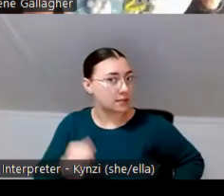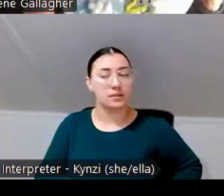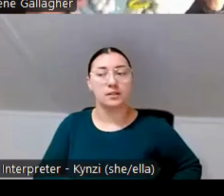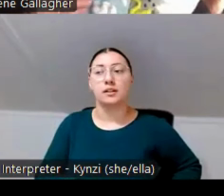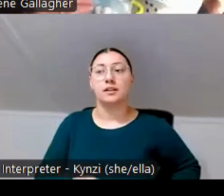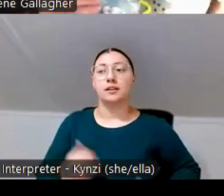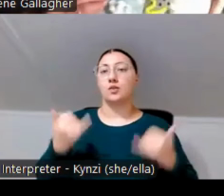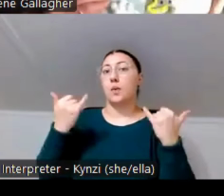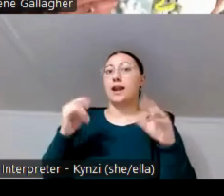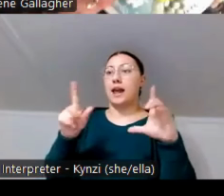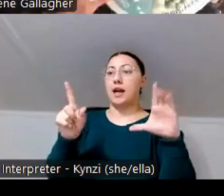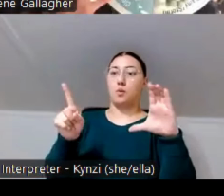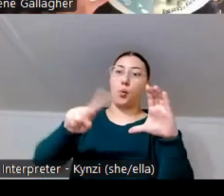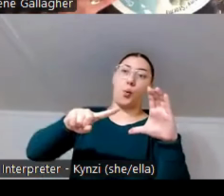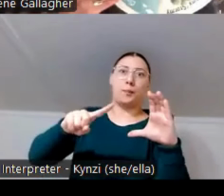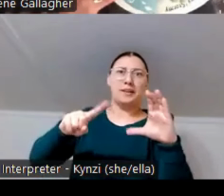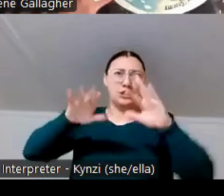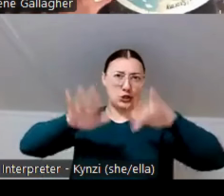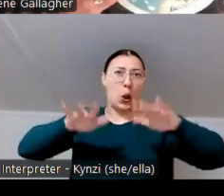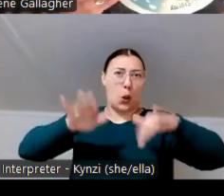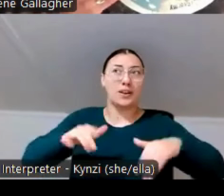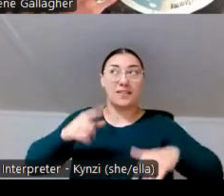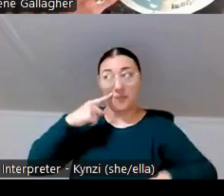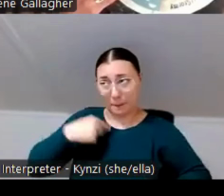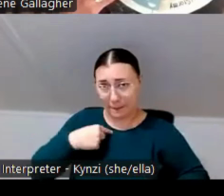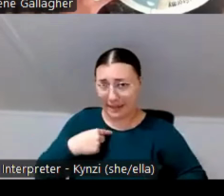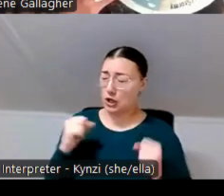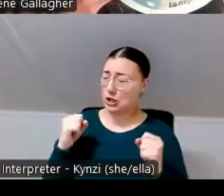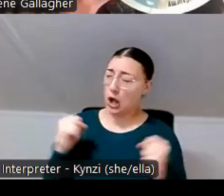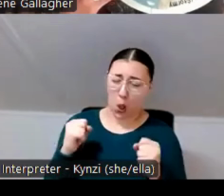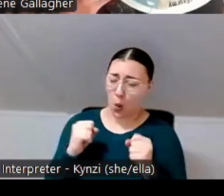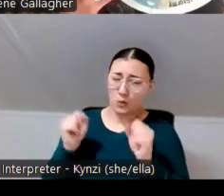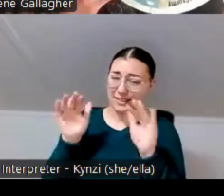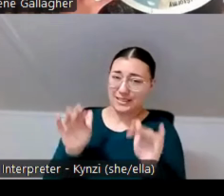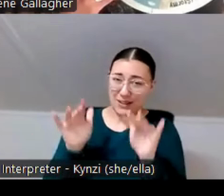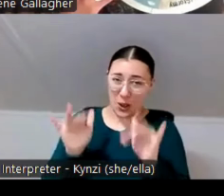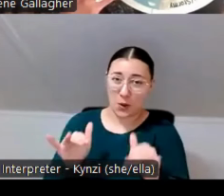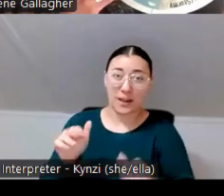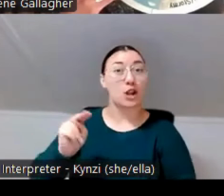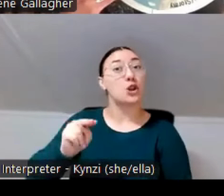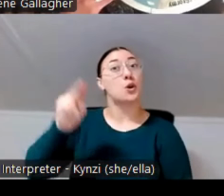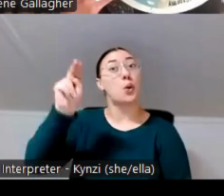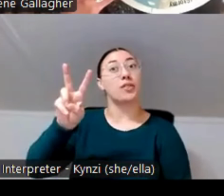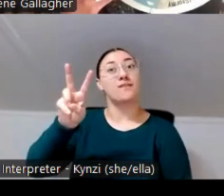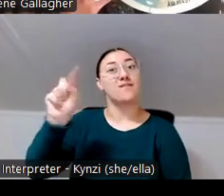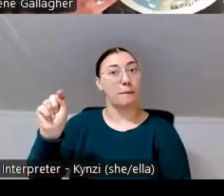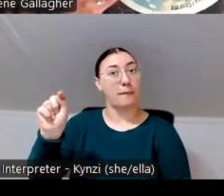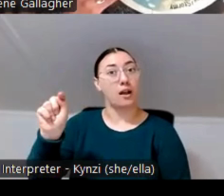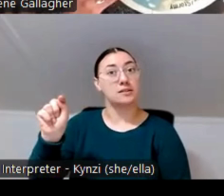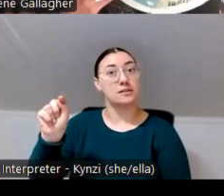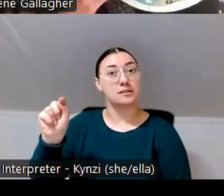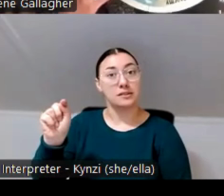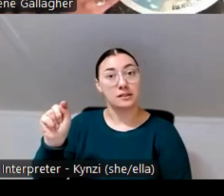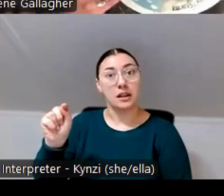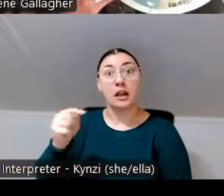snowy. It's very cold and snowy here where I am in northern Vermont. It was